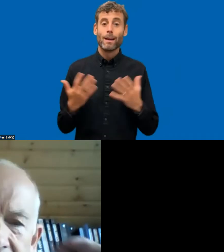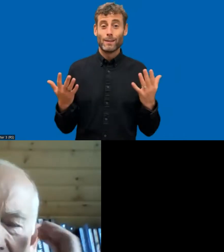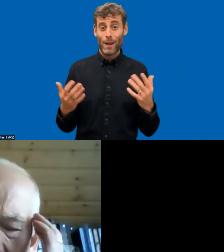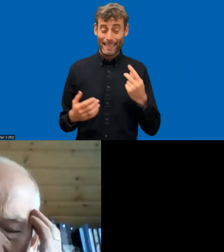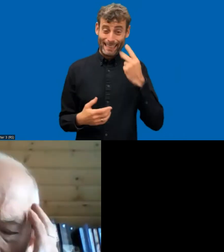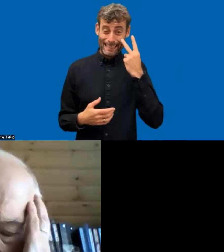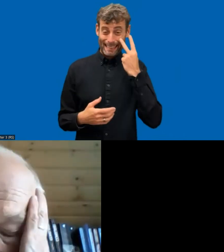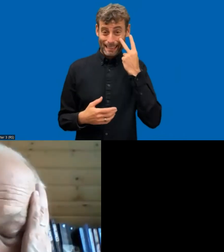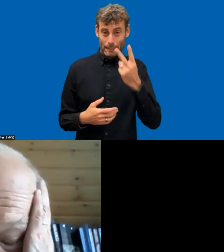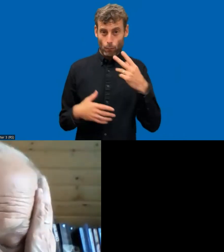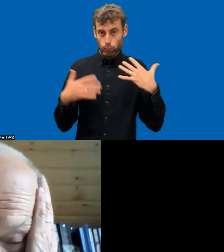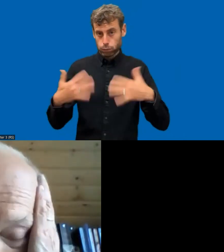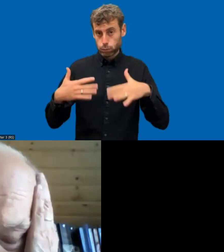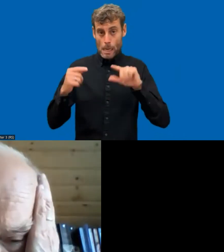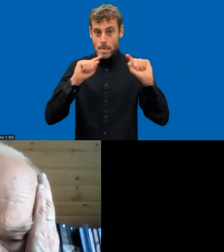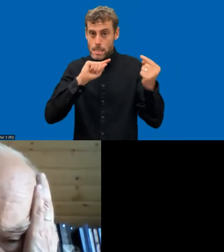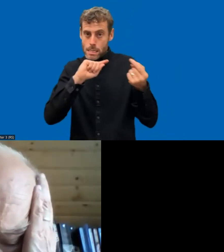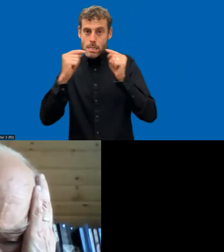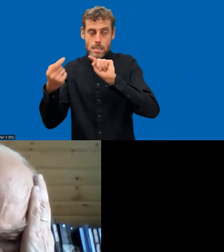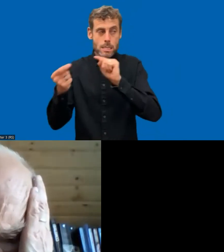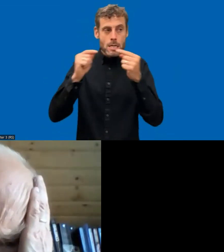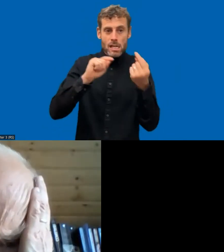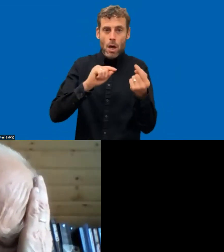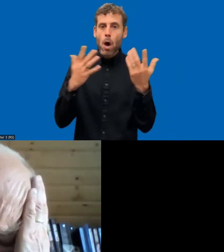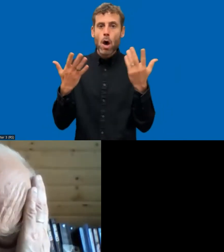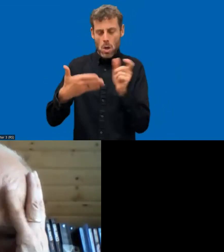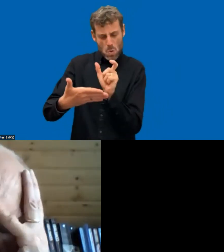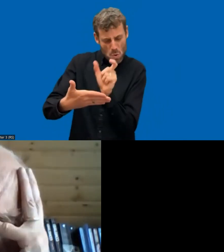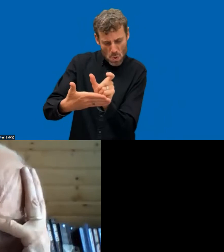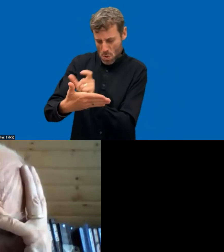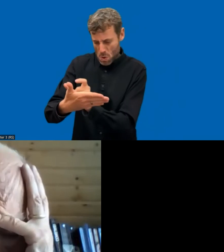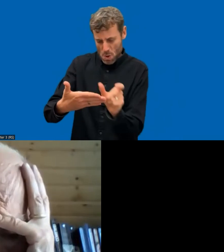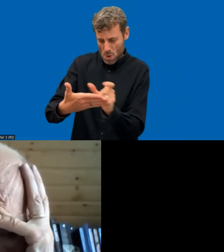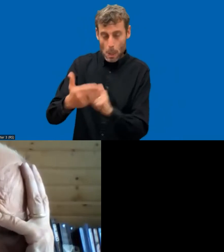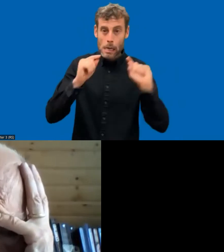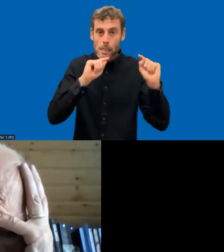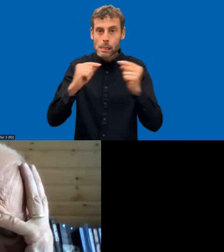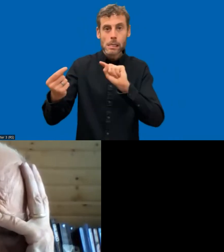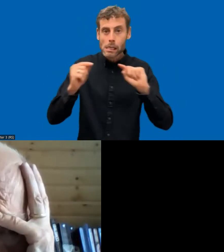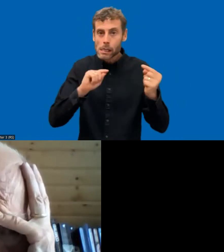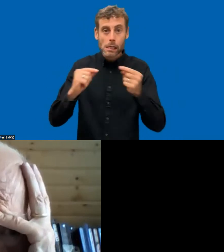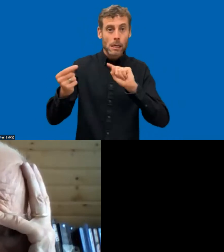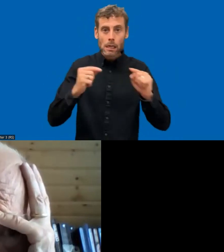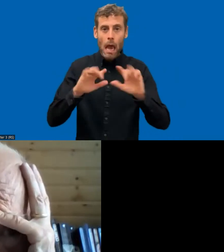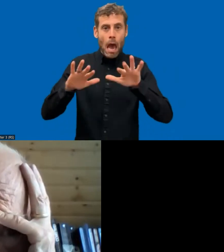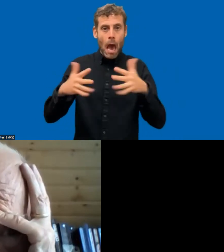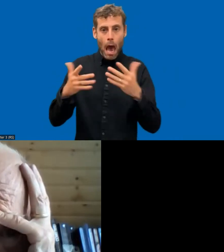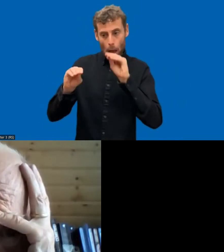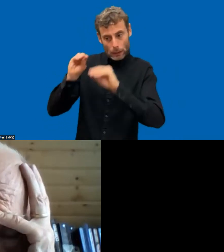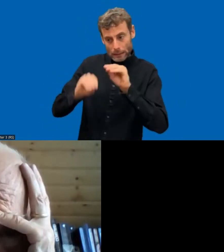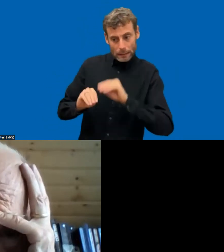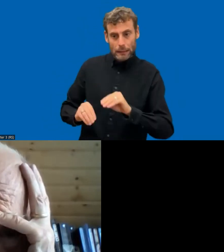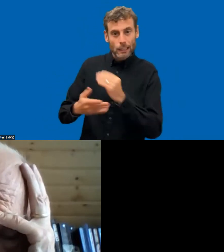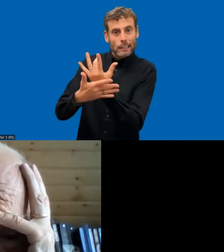if we are also going to make illustrations and videos, I think that will be a challenge, but definitely I agree with you. And the fact